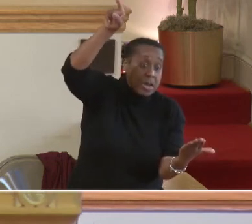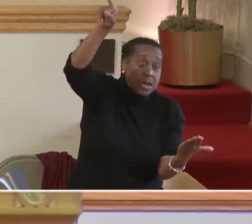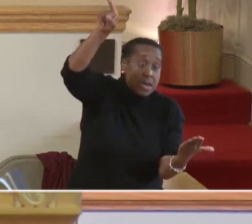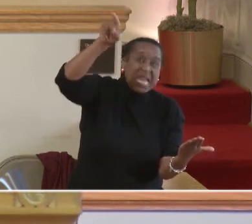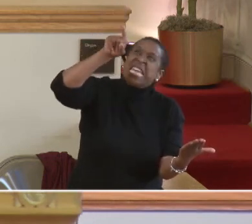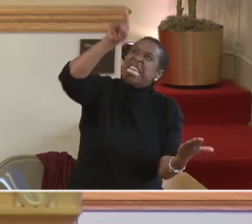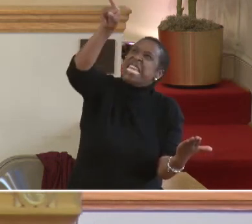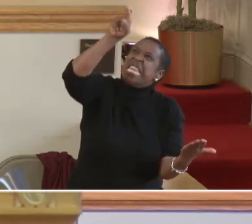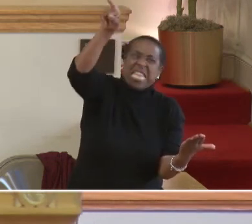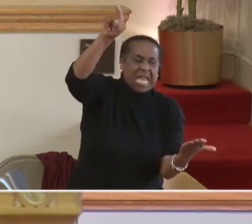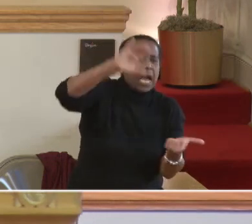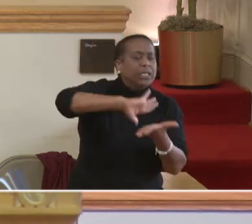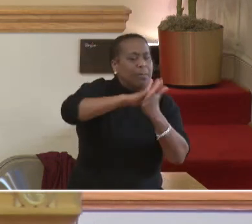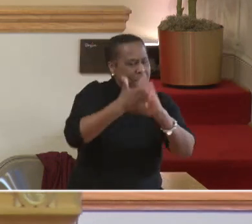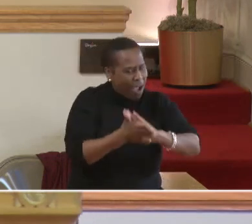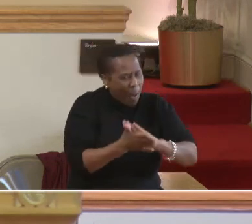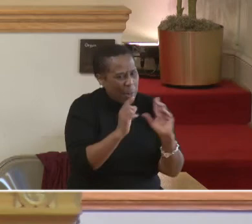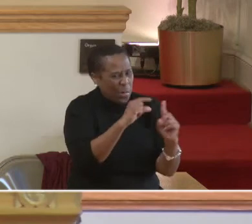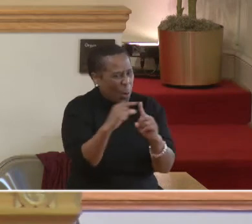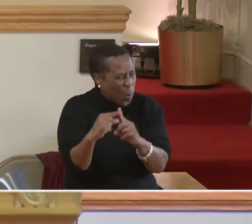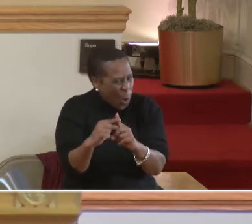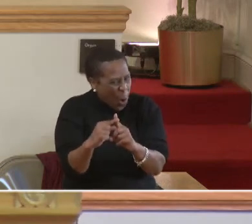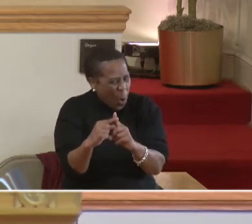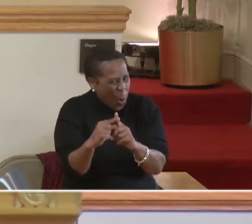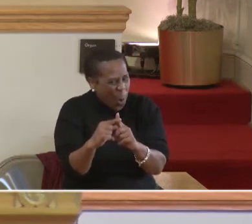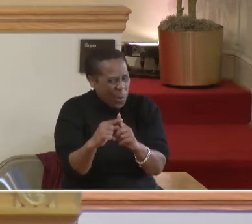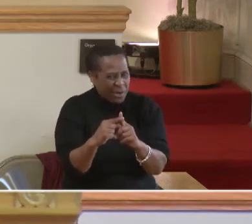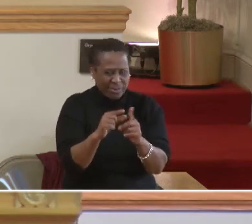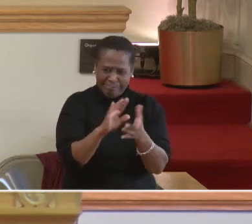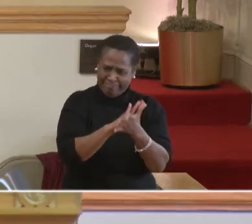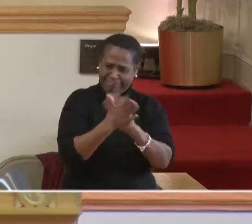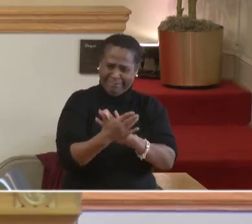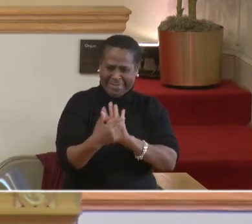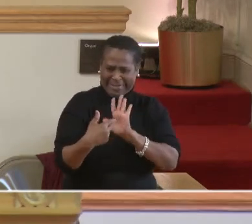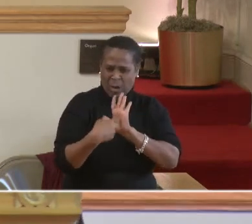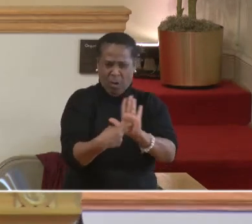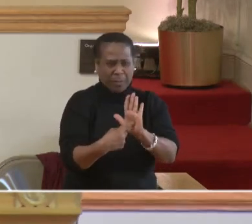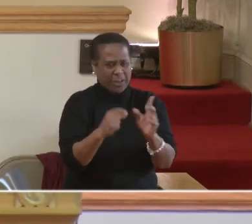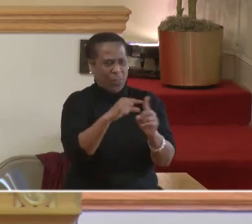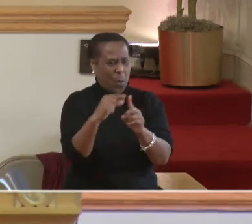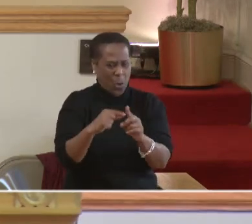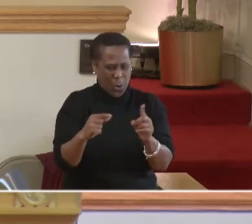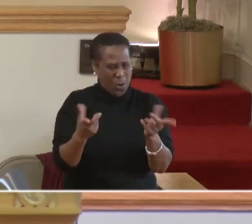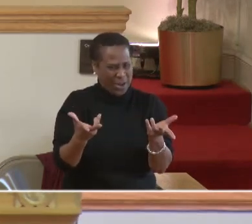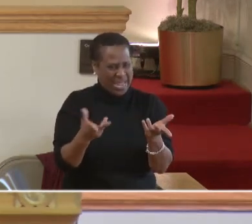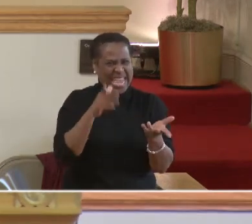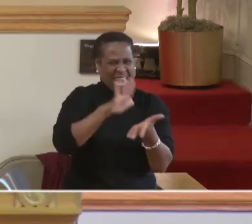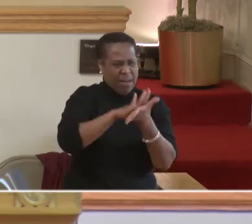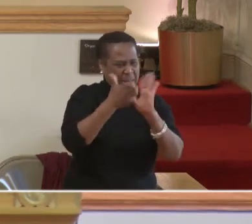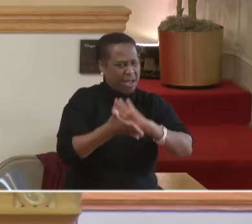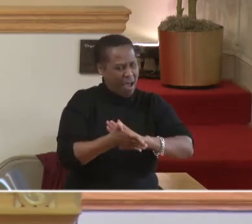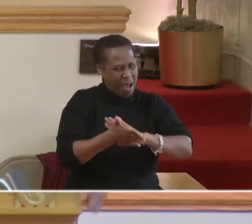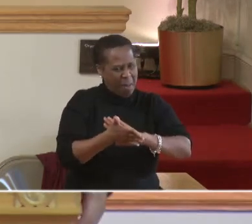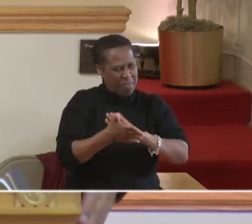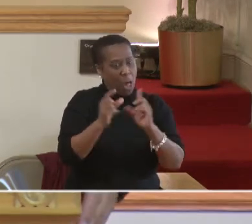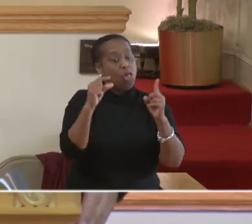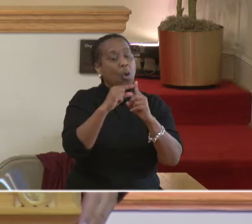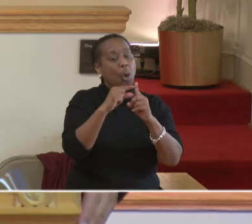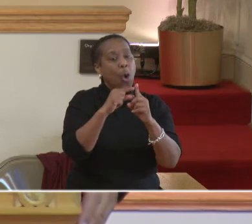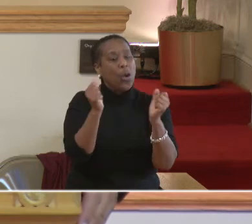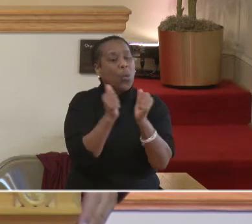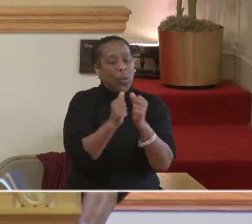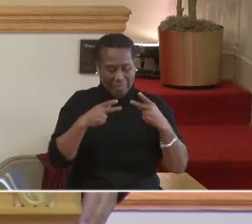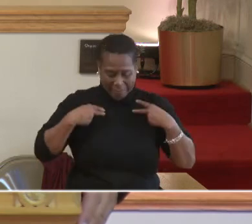who has become the Word incarnate, the Word in flesh.